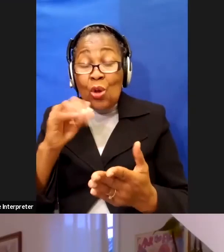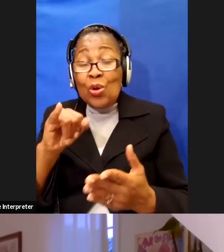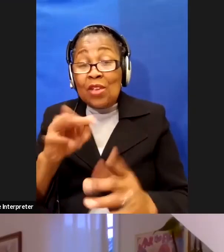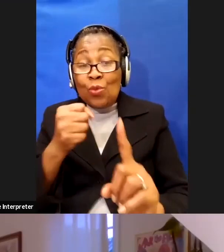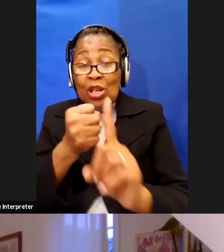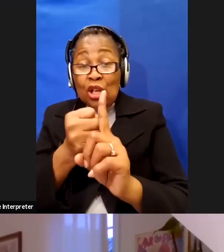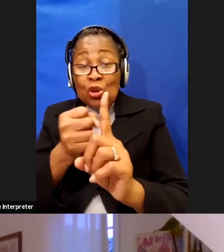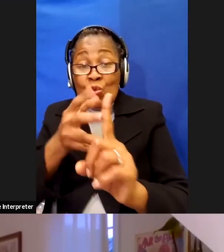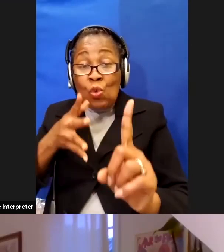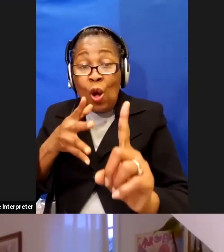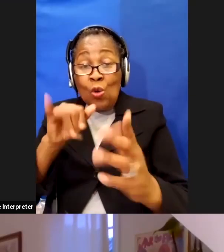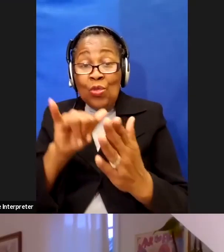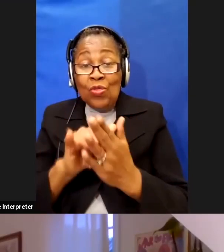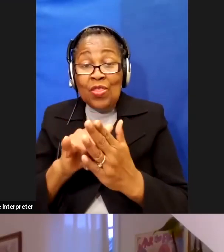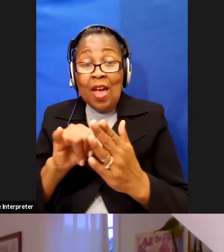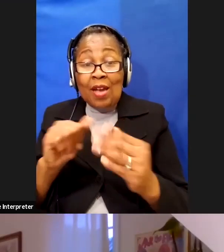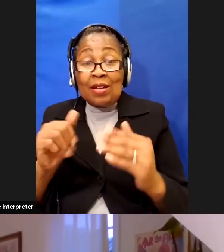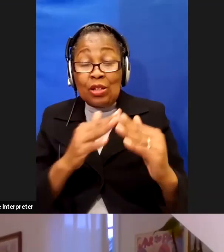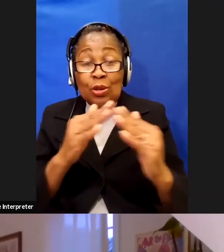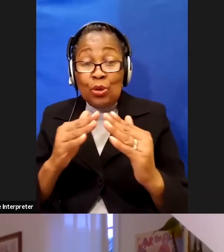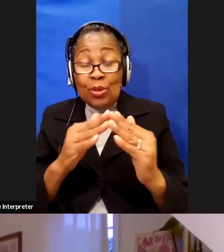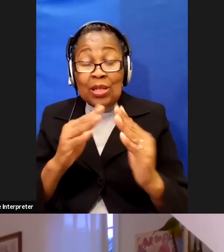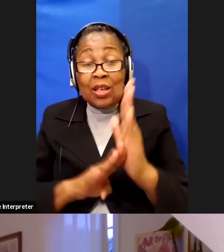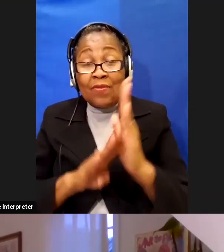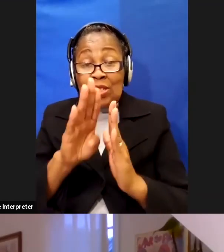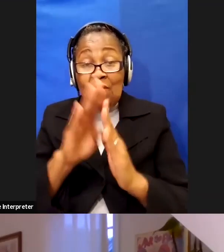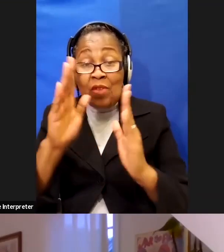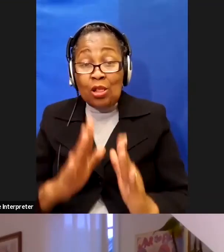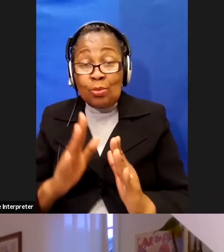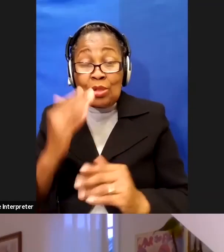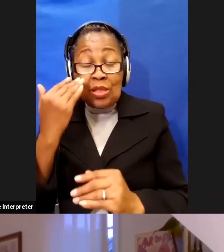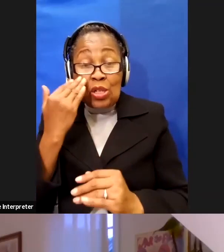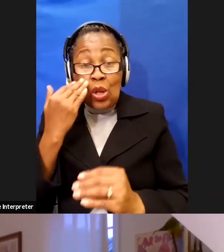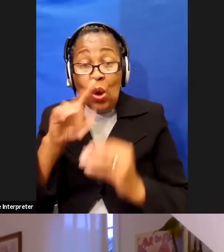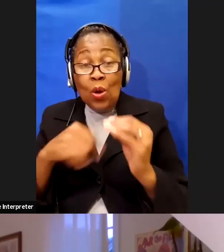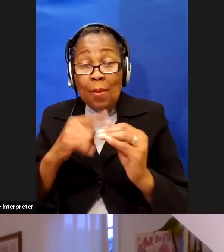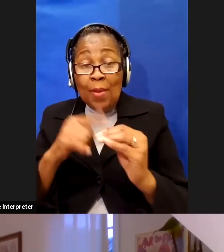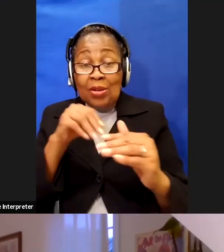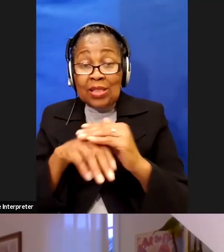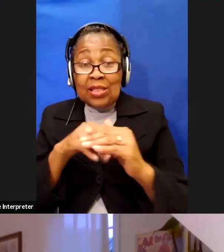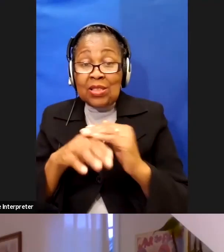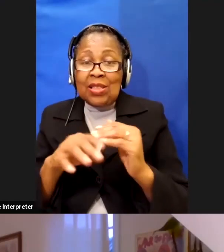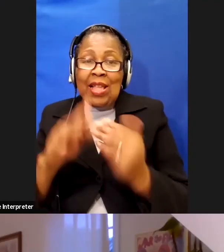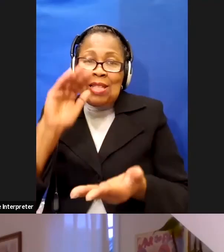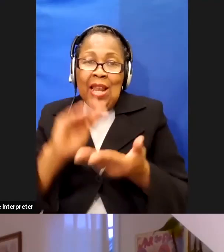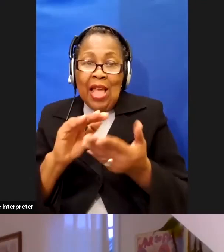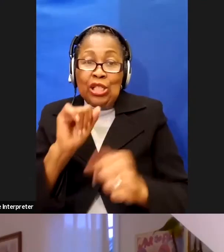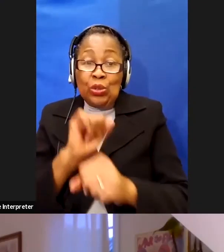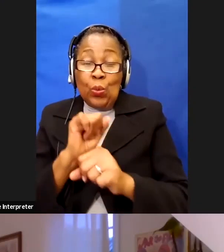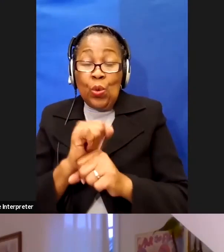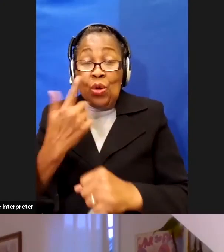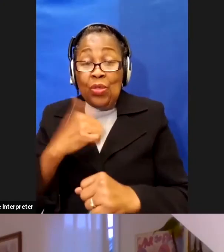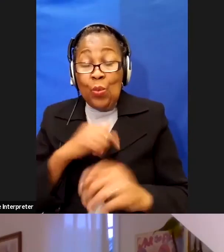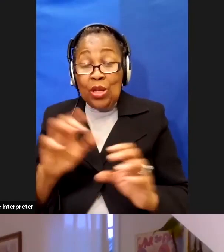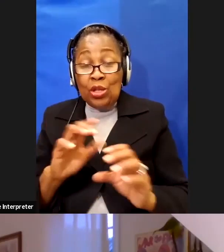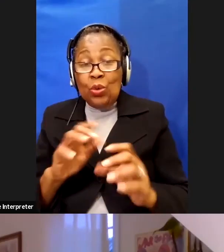that community of developers that are knowledgeable about accessibility, that's less work that we have to do, because they will already